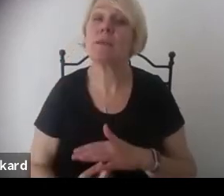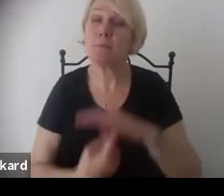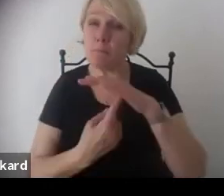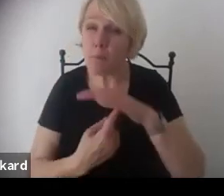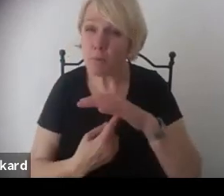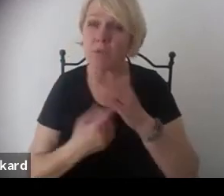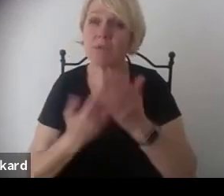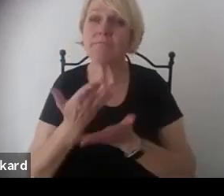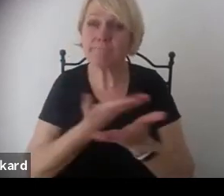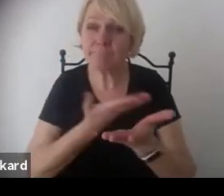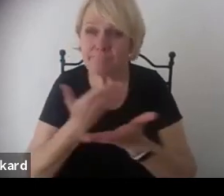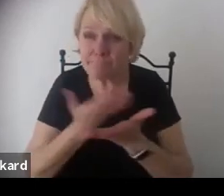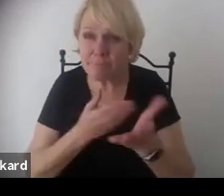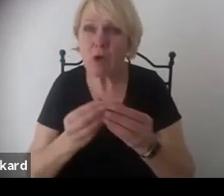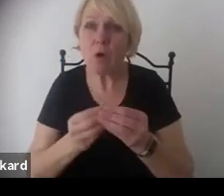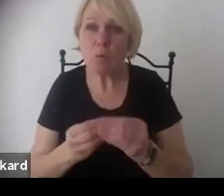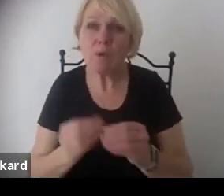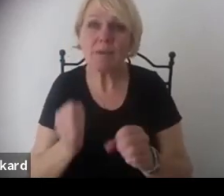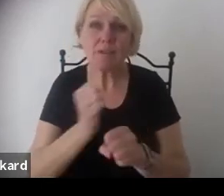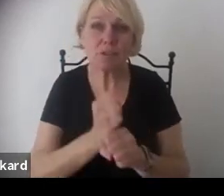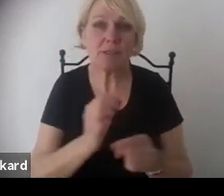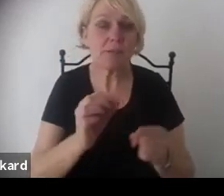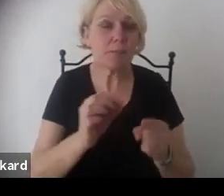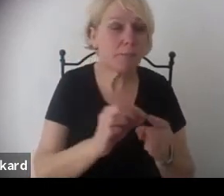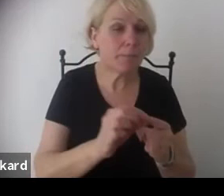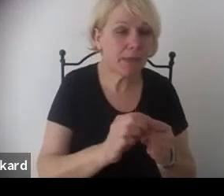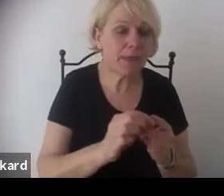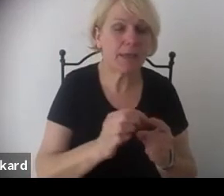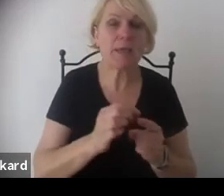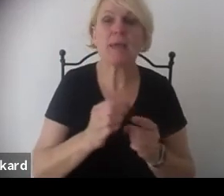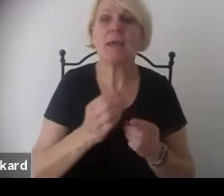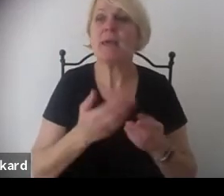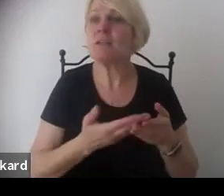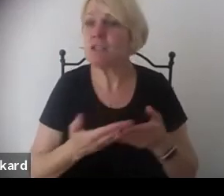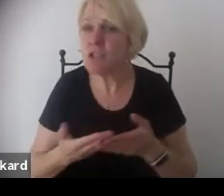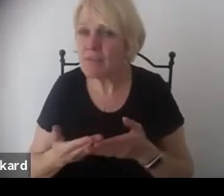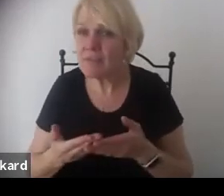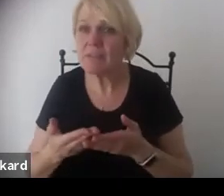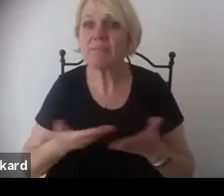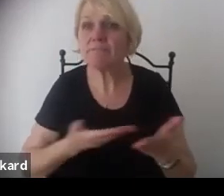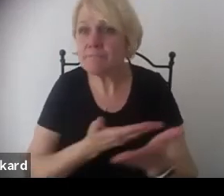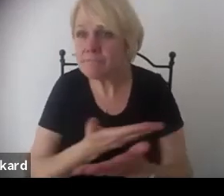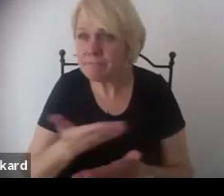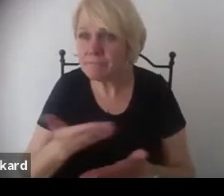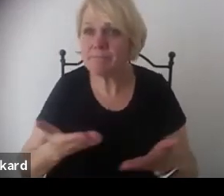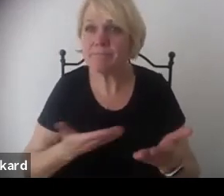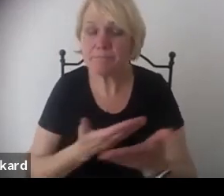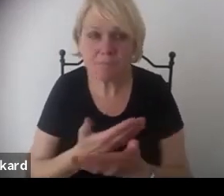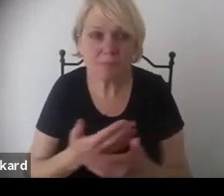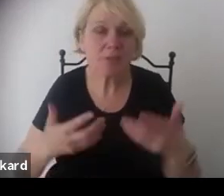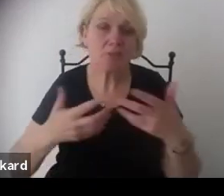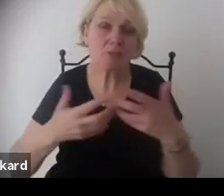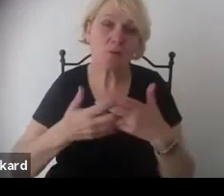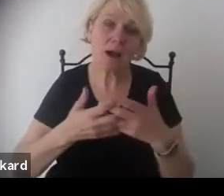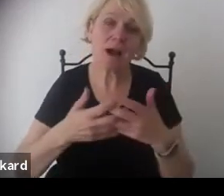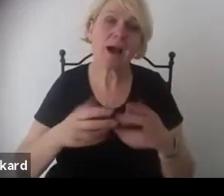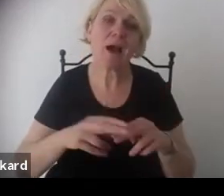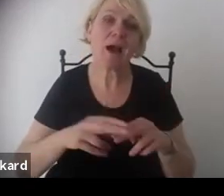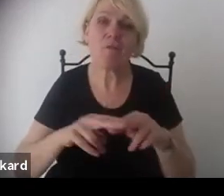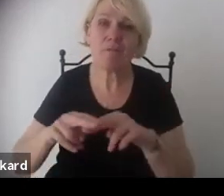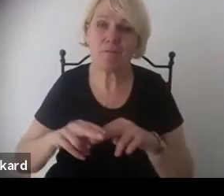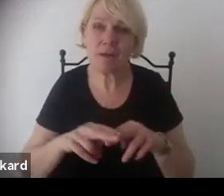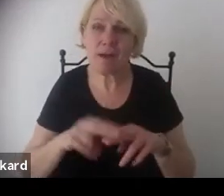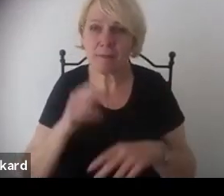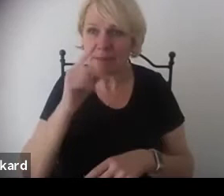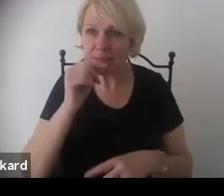our GPs and our services. Again, I saw a comment about how families can access our services to express